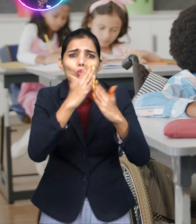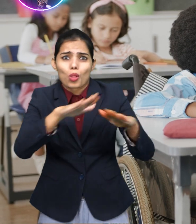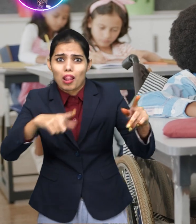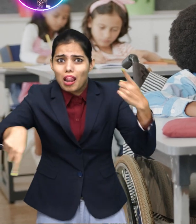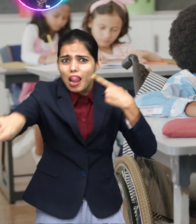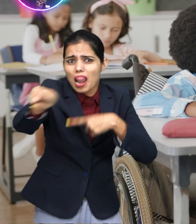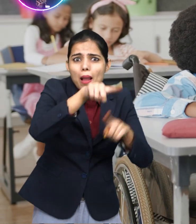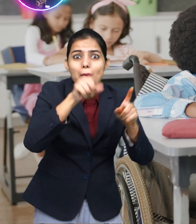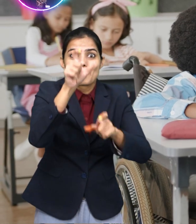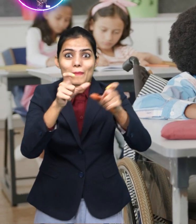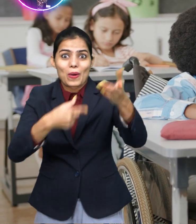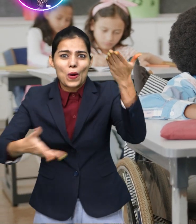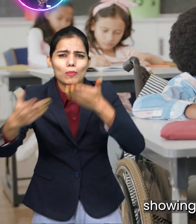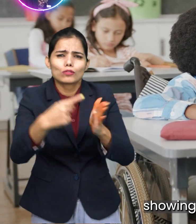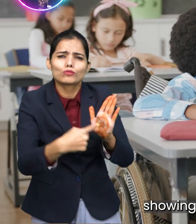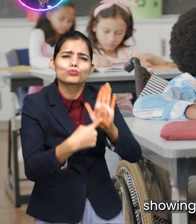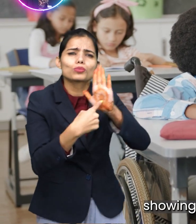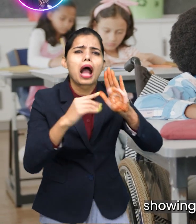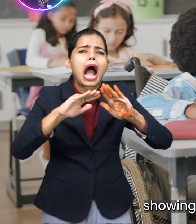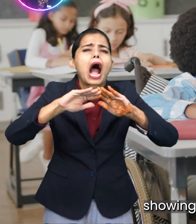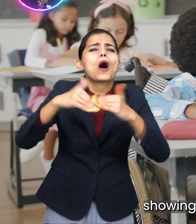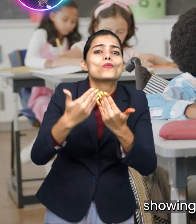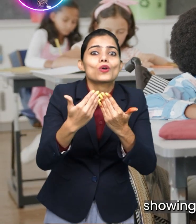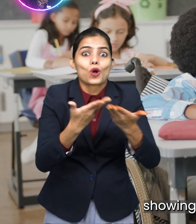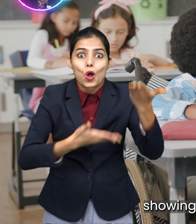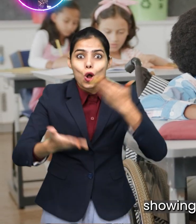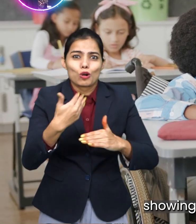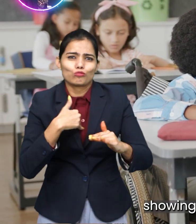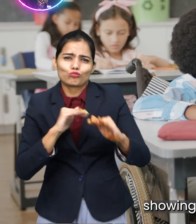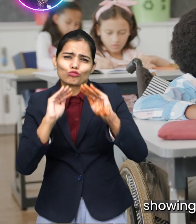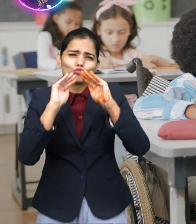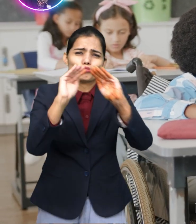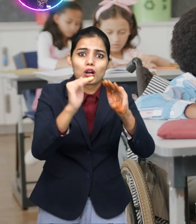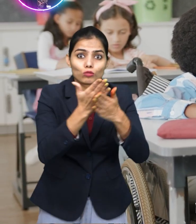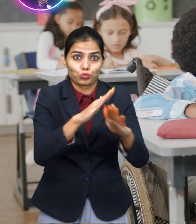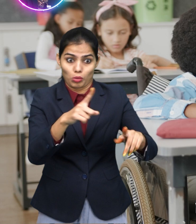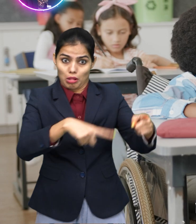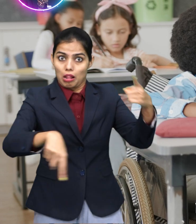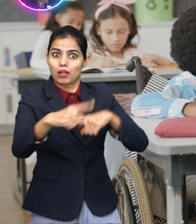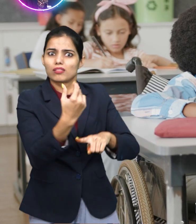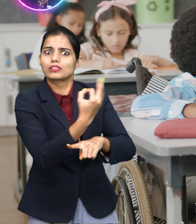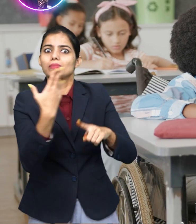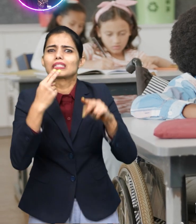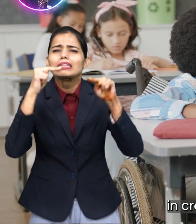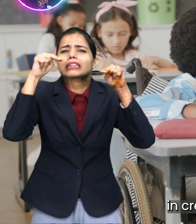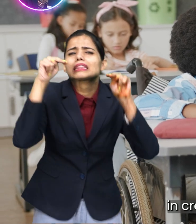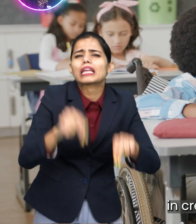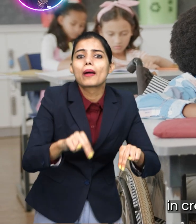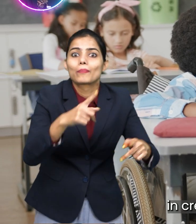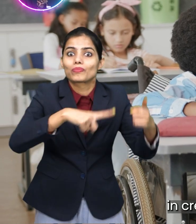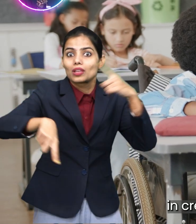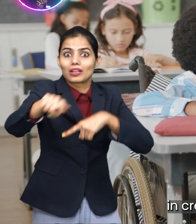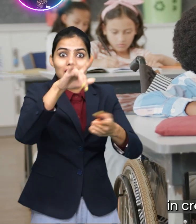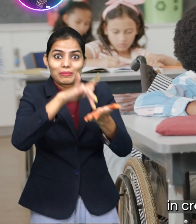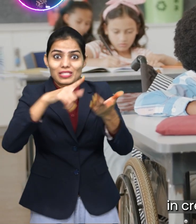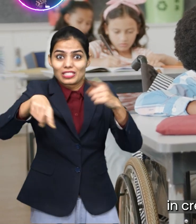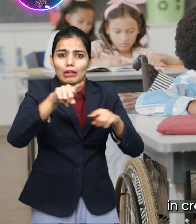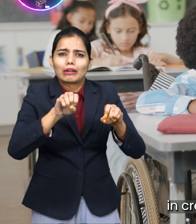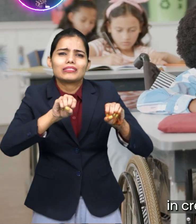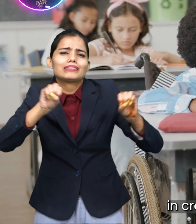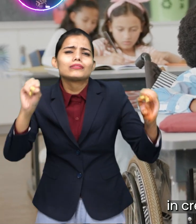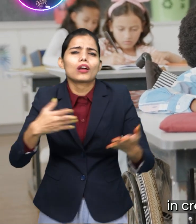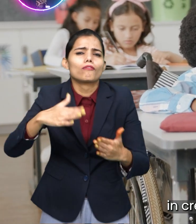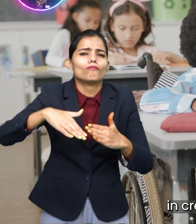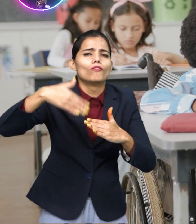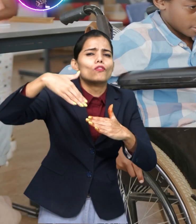and institutions, showing how they support children with special needs in creating a brighter